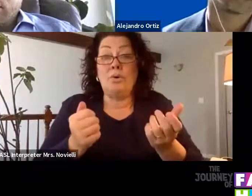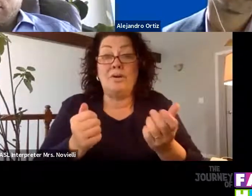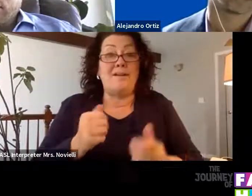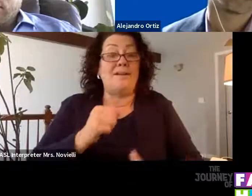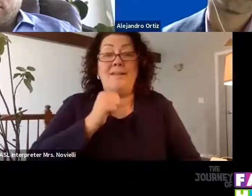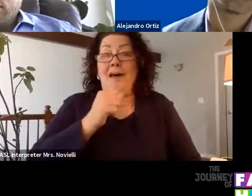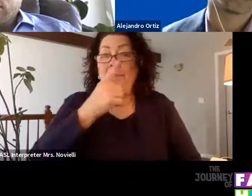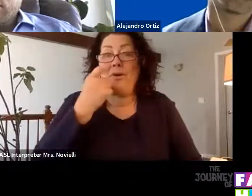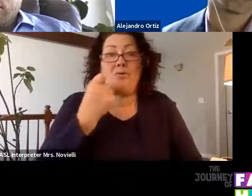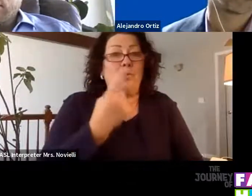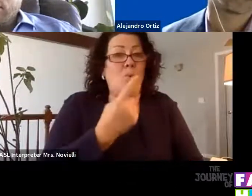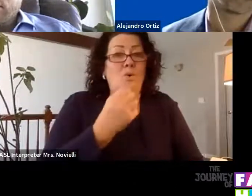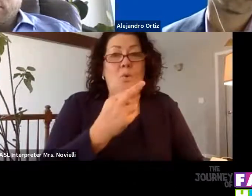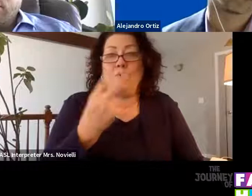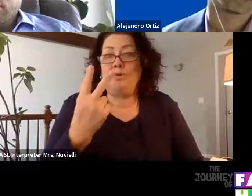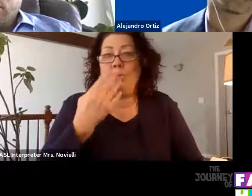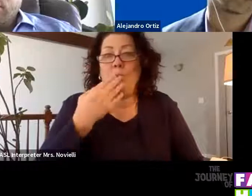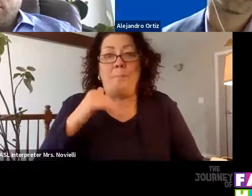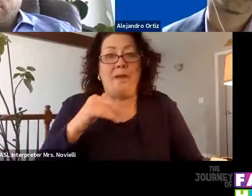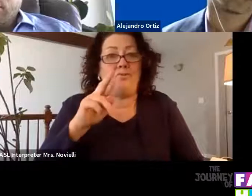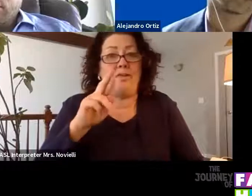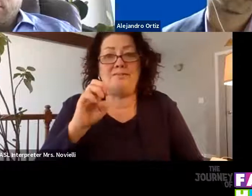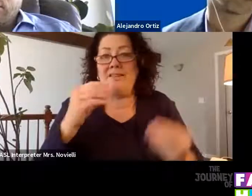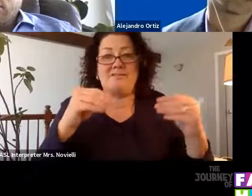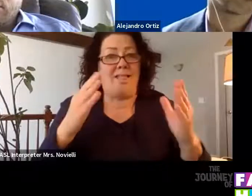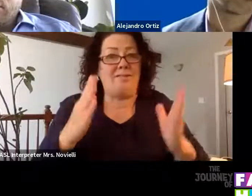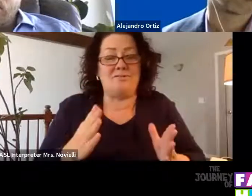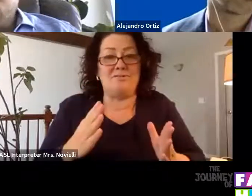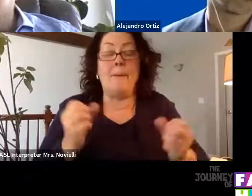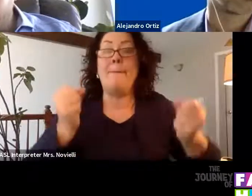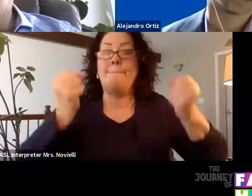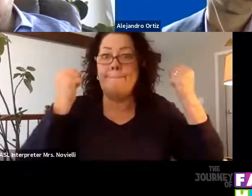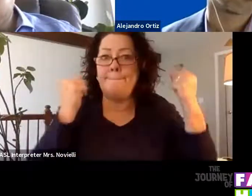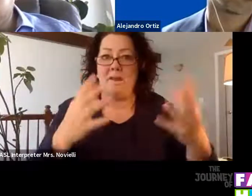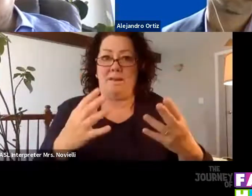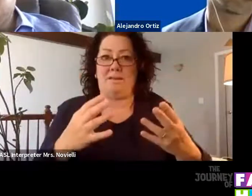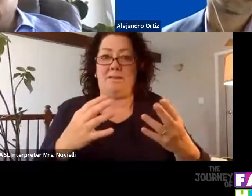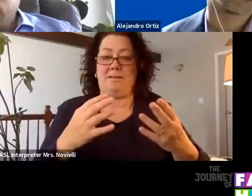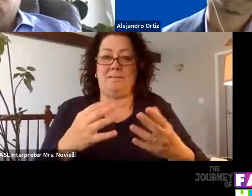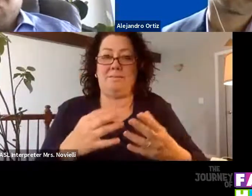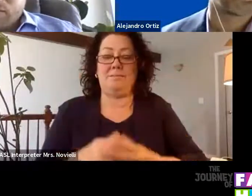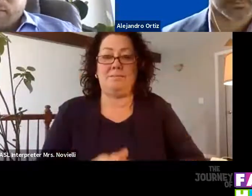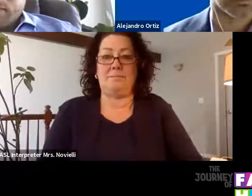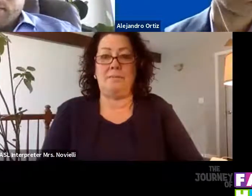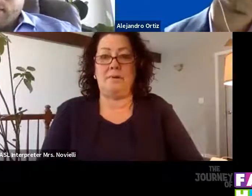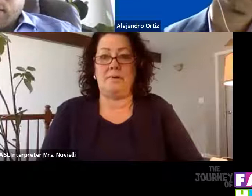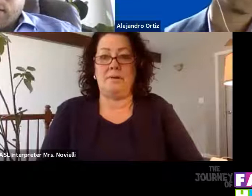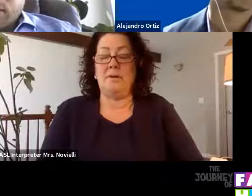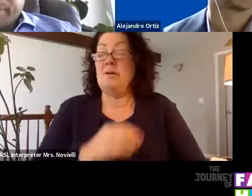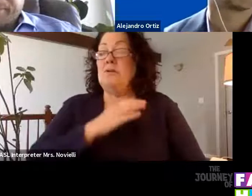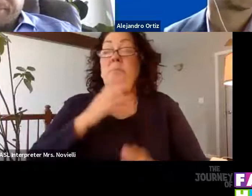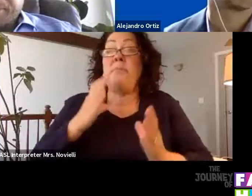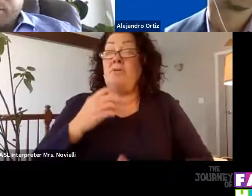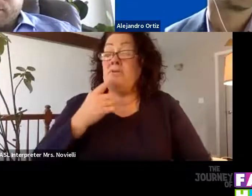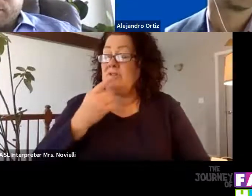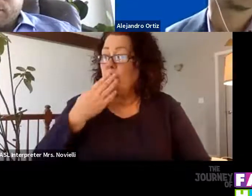bad apples. No, Elaine, as always, a number of really good points. I think one point